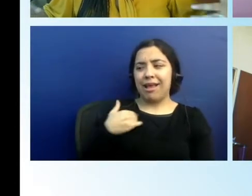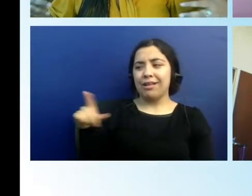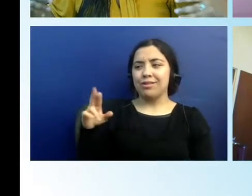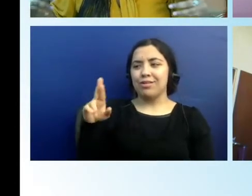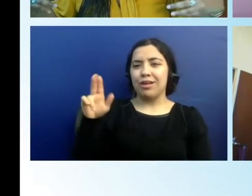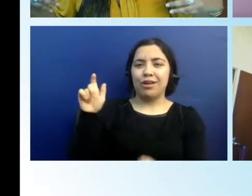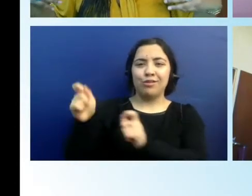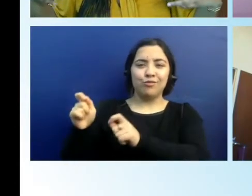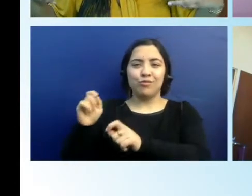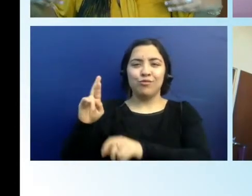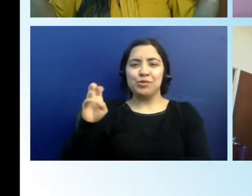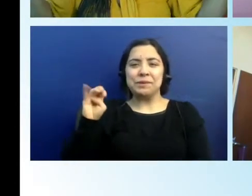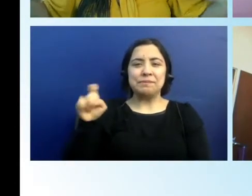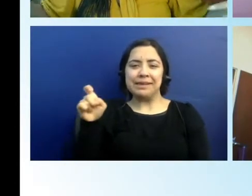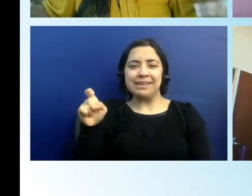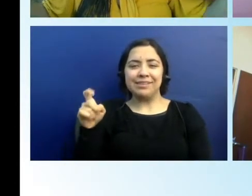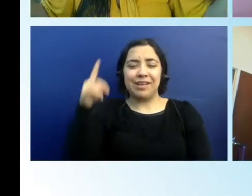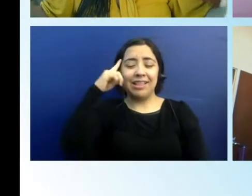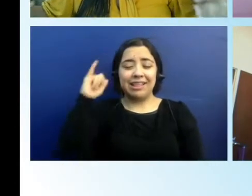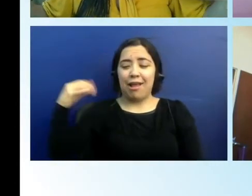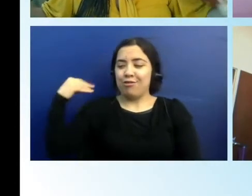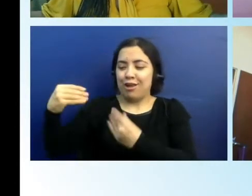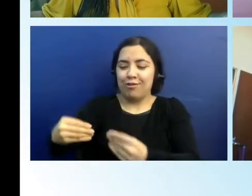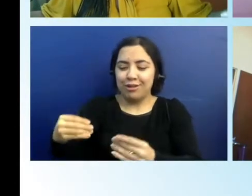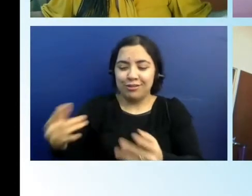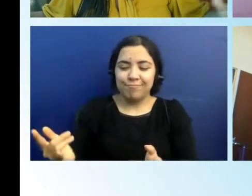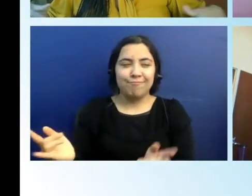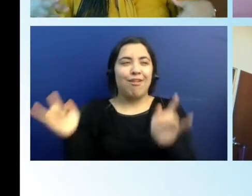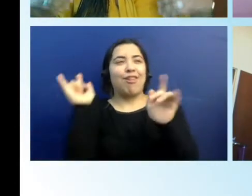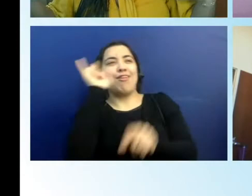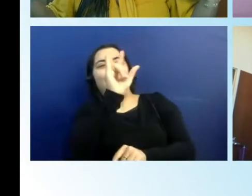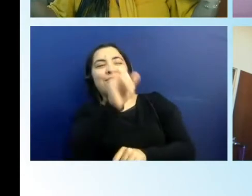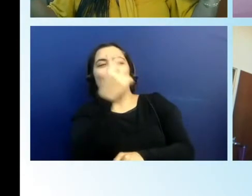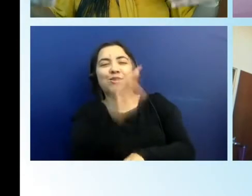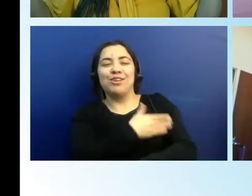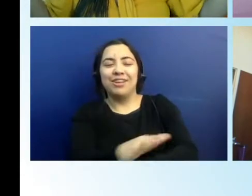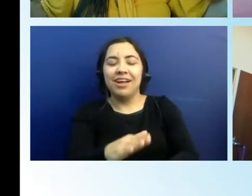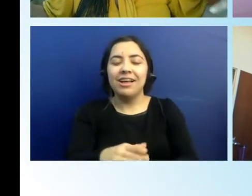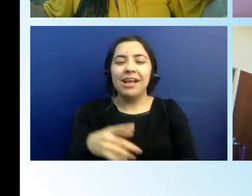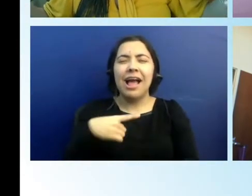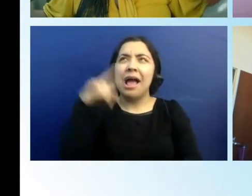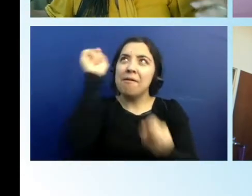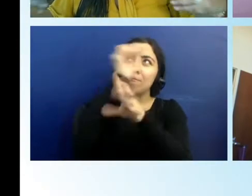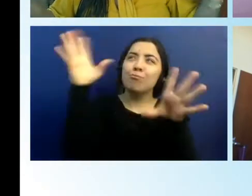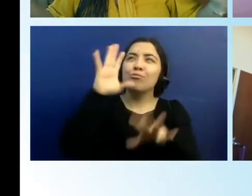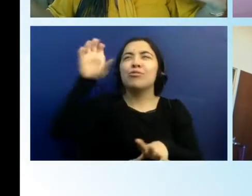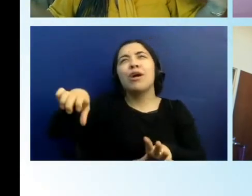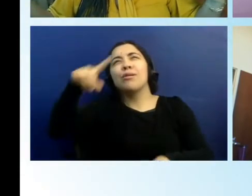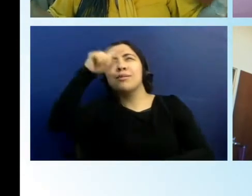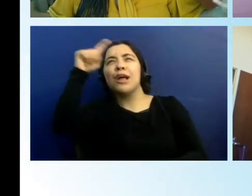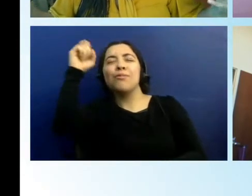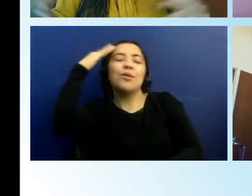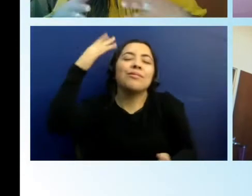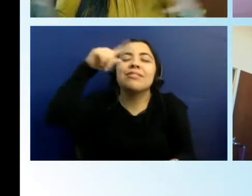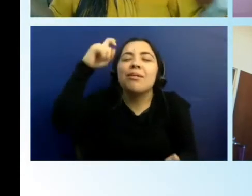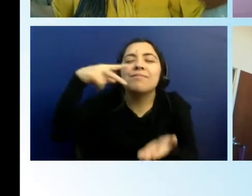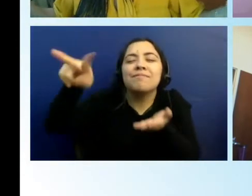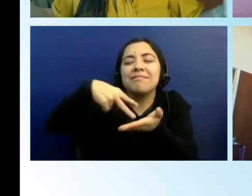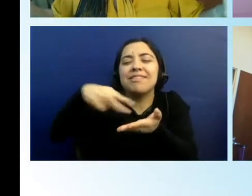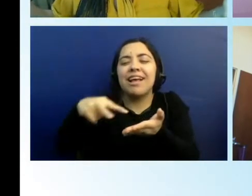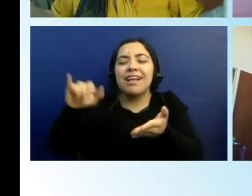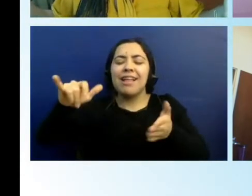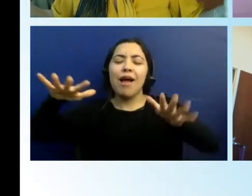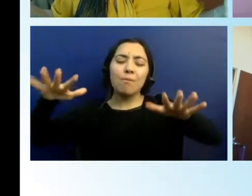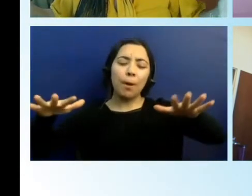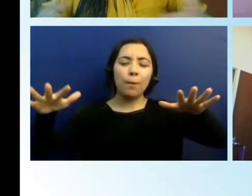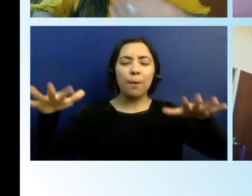song. And I imagine a Chicago summer, we're at like summer dance or something, and that song comes on, we all know